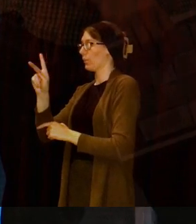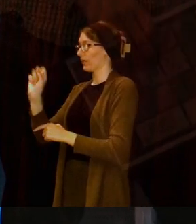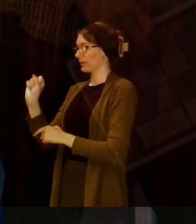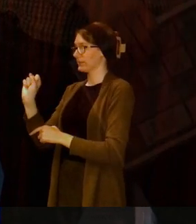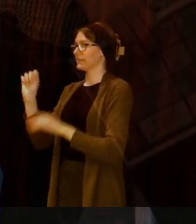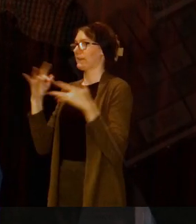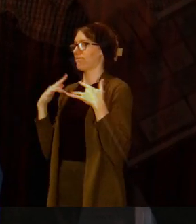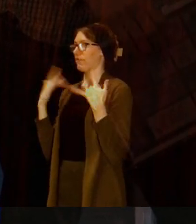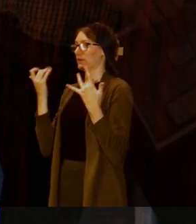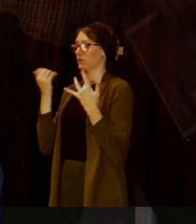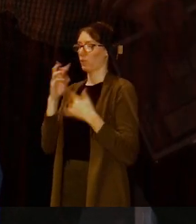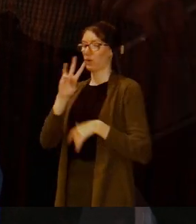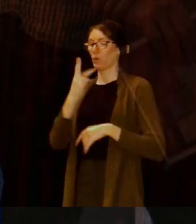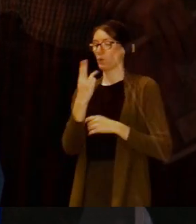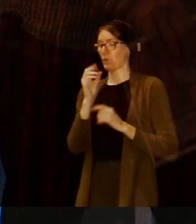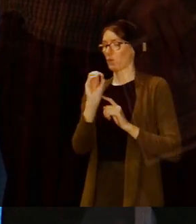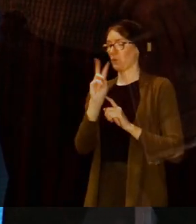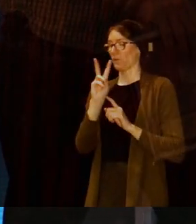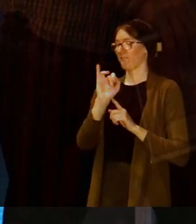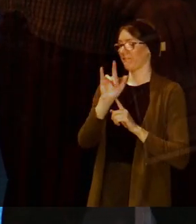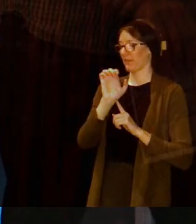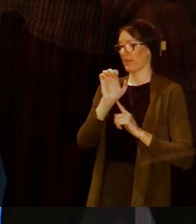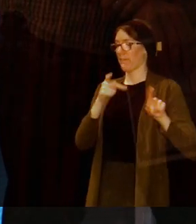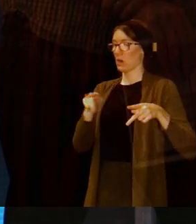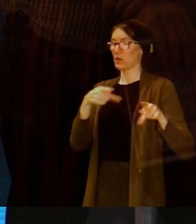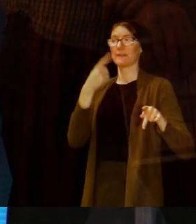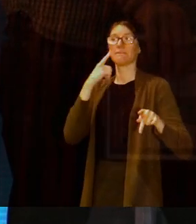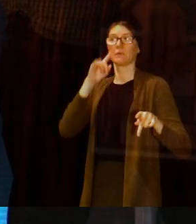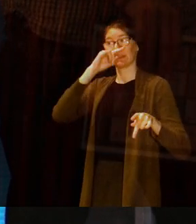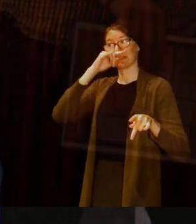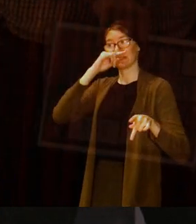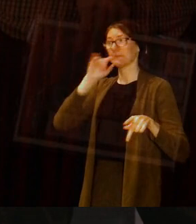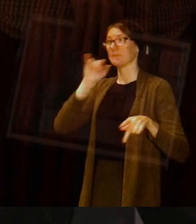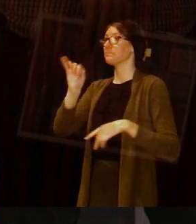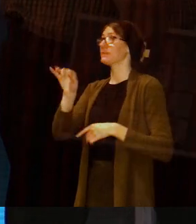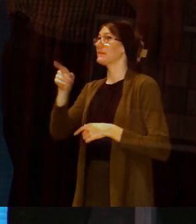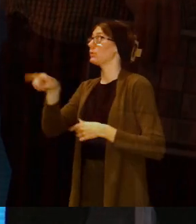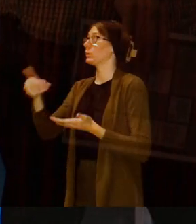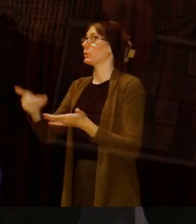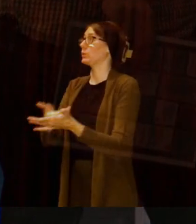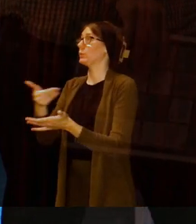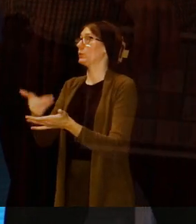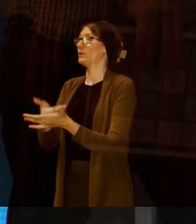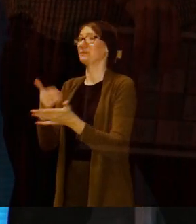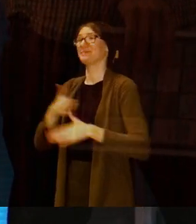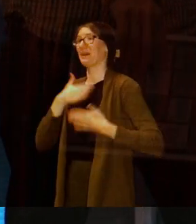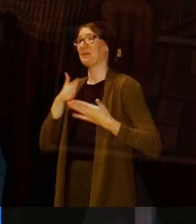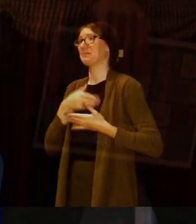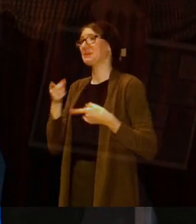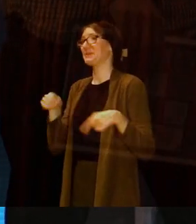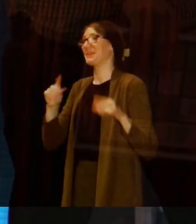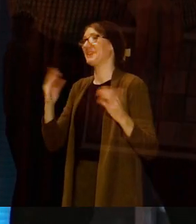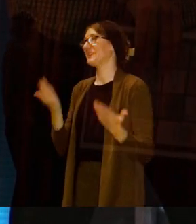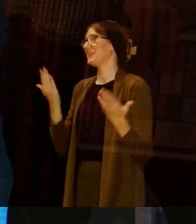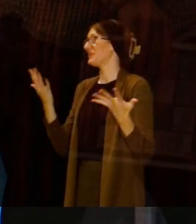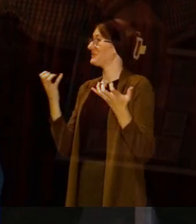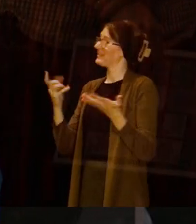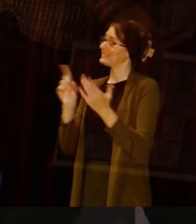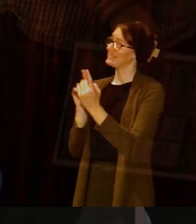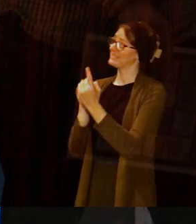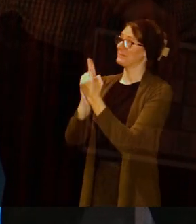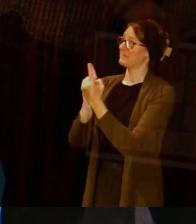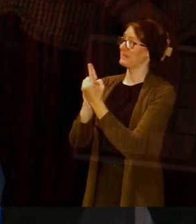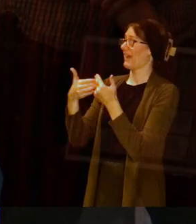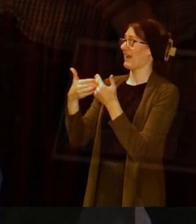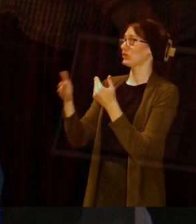party. So check those out. And I just wanted to close with, if you're a newcomer with us, we're really glad you're here, and we would love to chat with you after